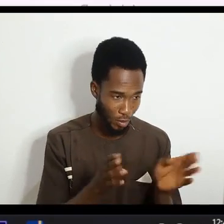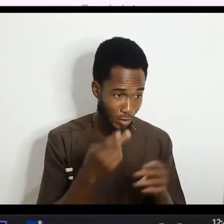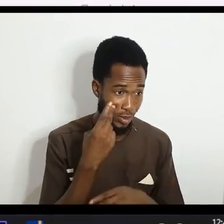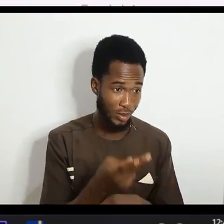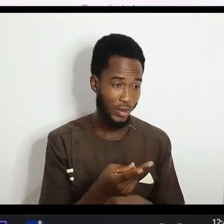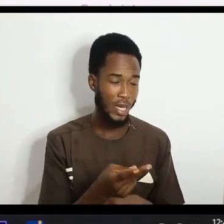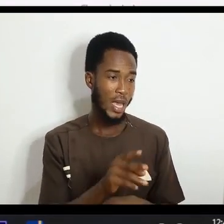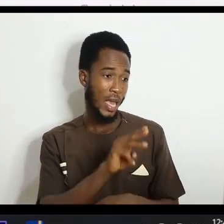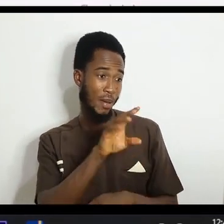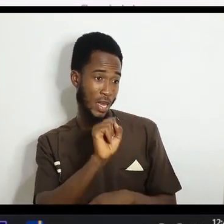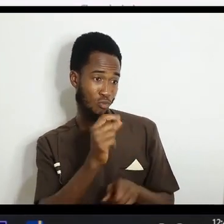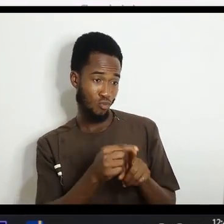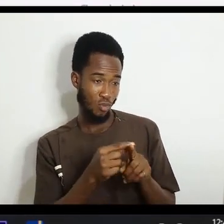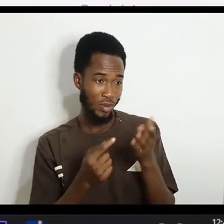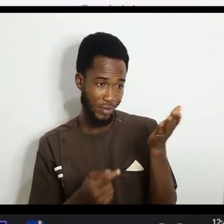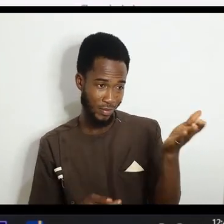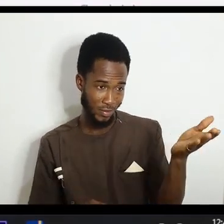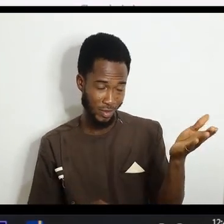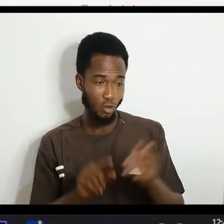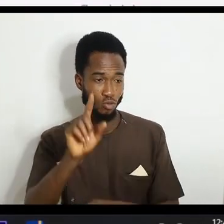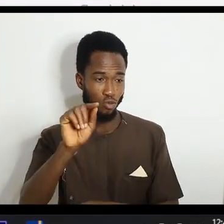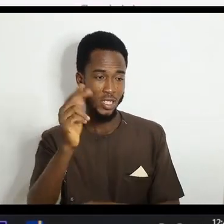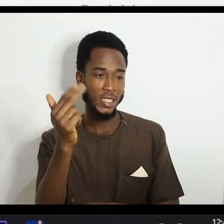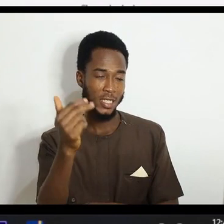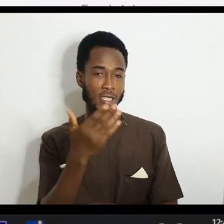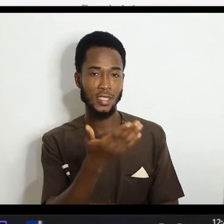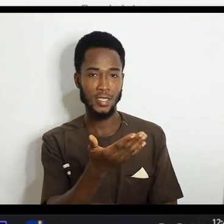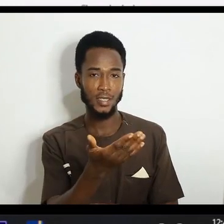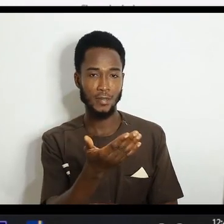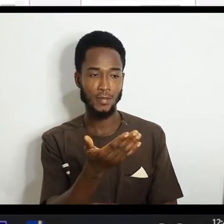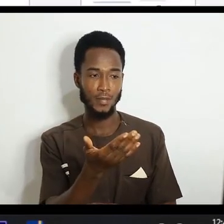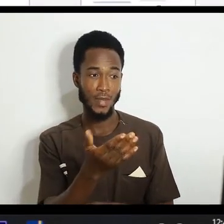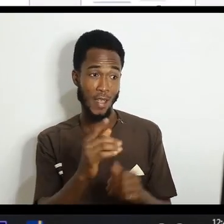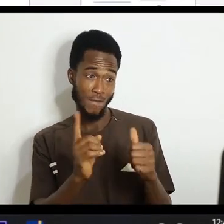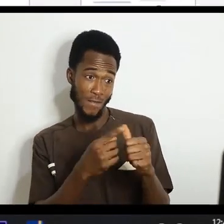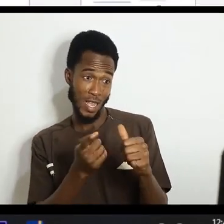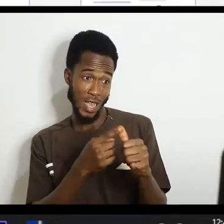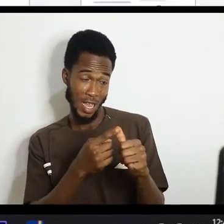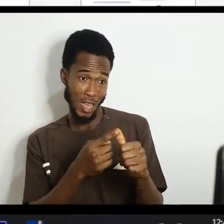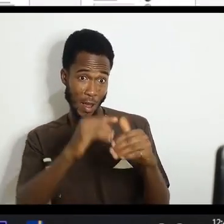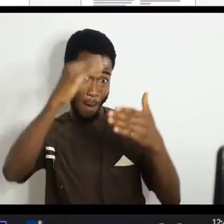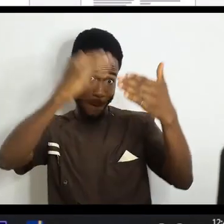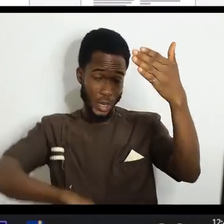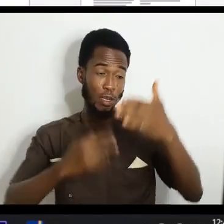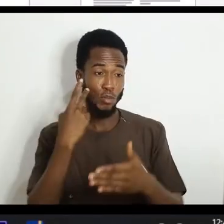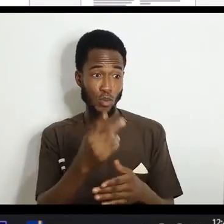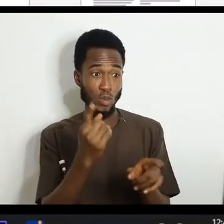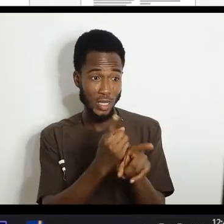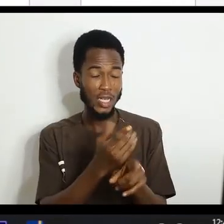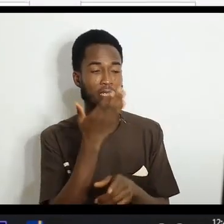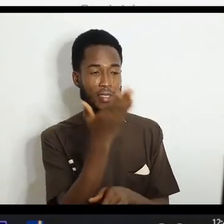it. This is Microsoft Word 2013, and this is the first interface you see when you